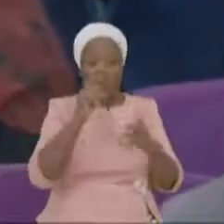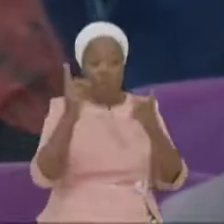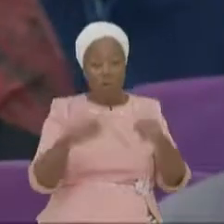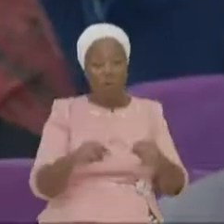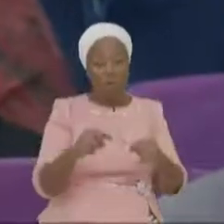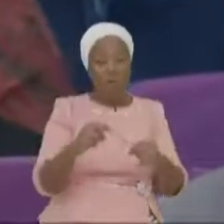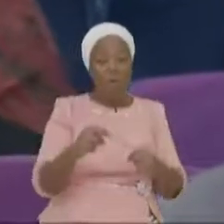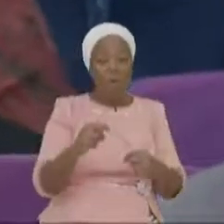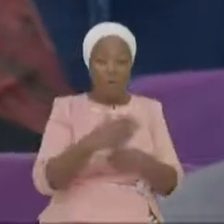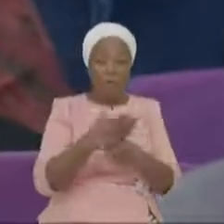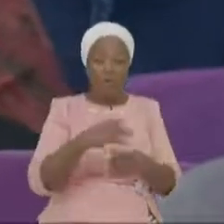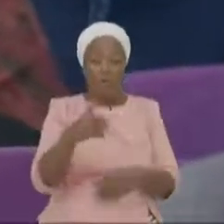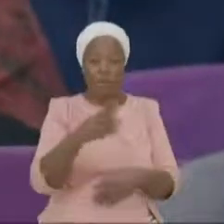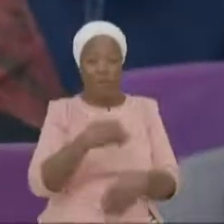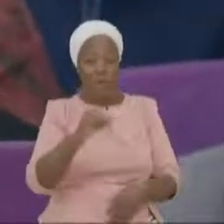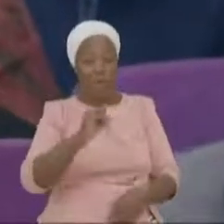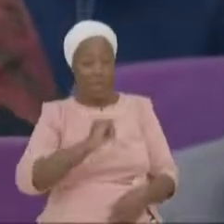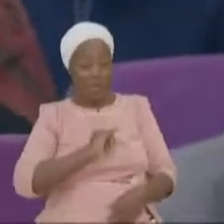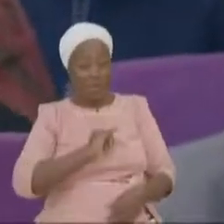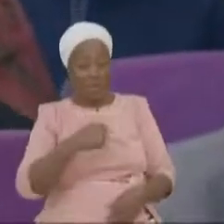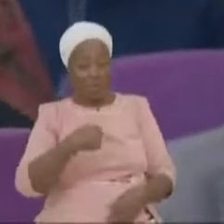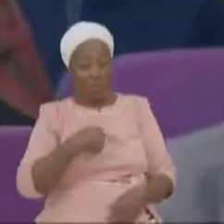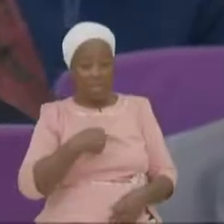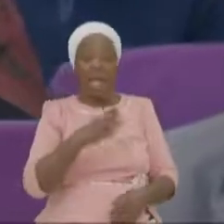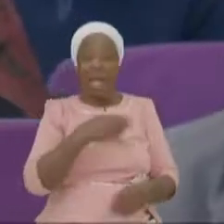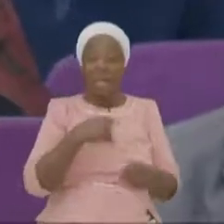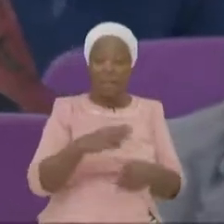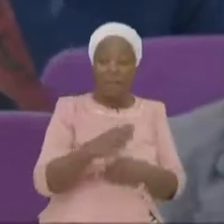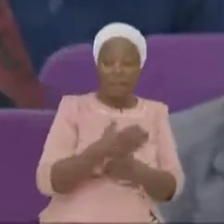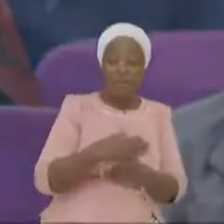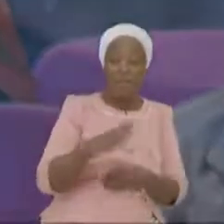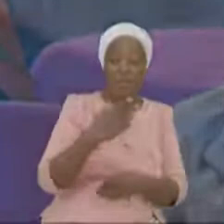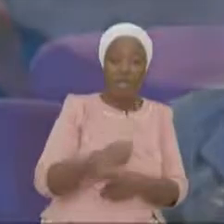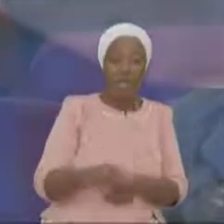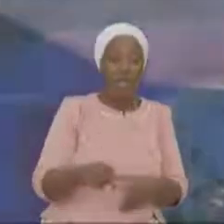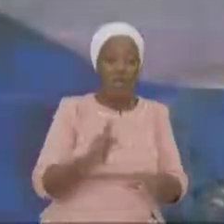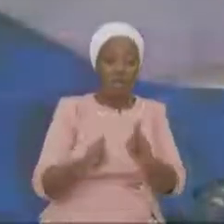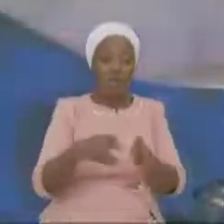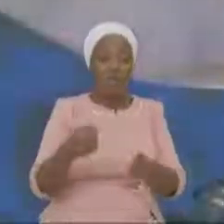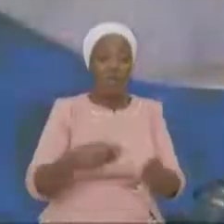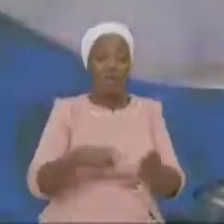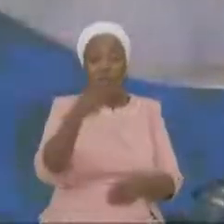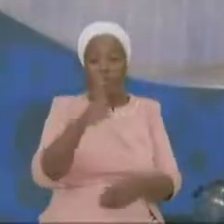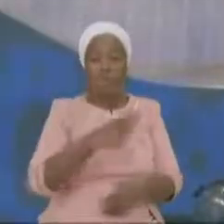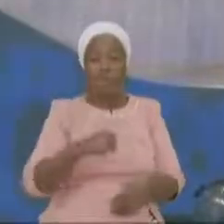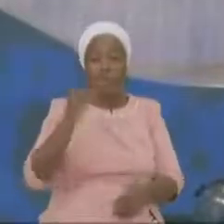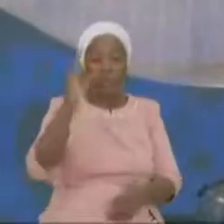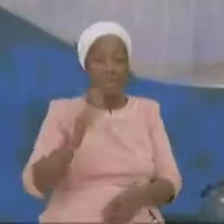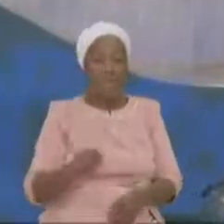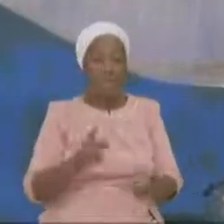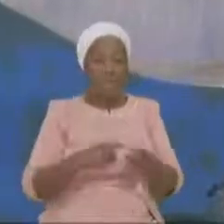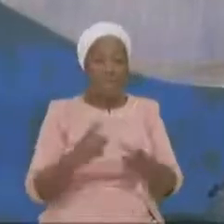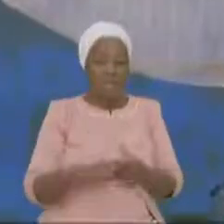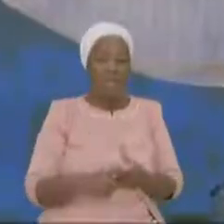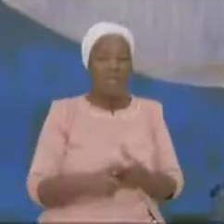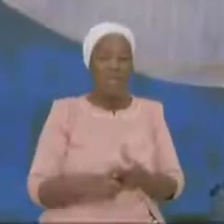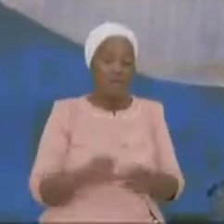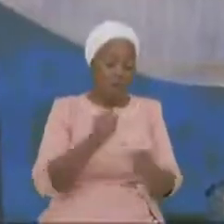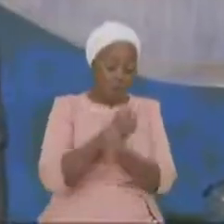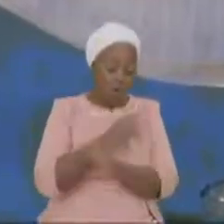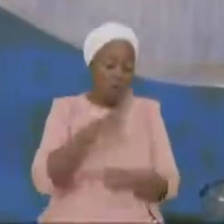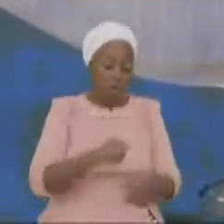and I, in between the congregation and the preacher, love will keep on flowing.